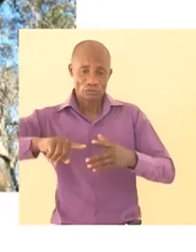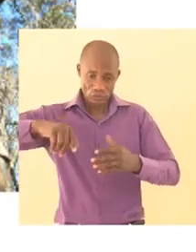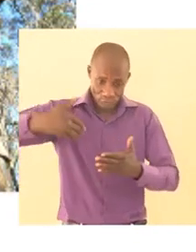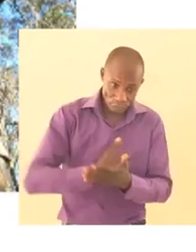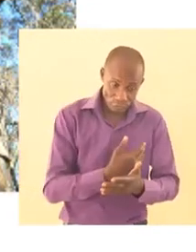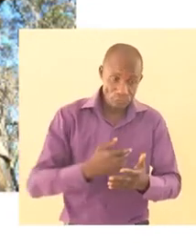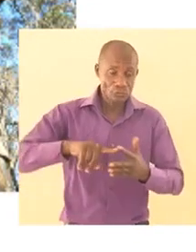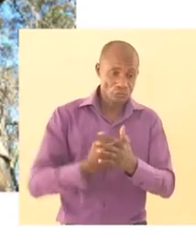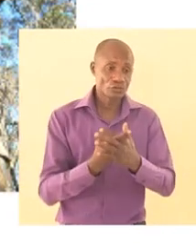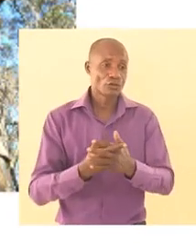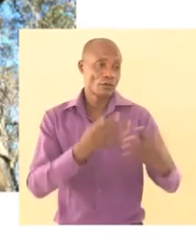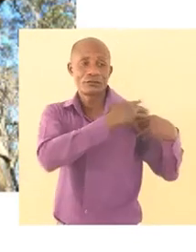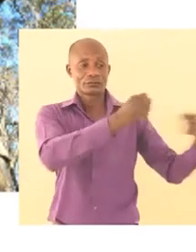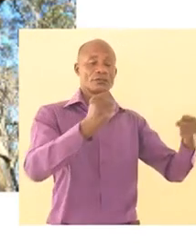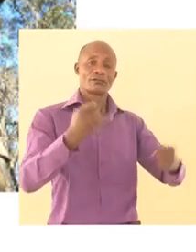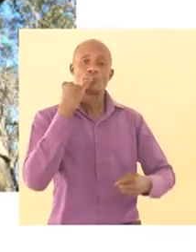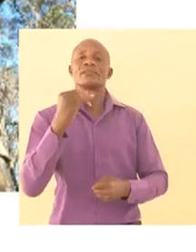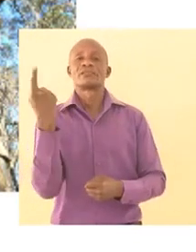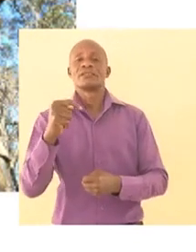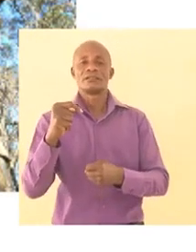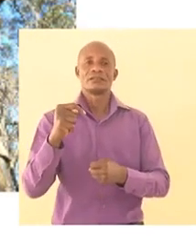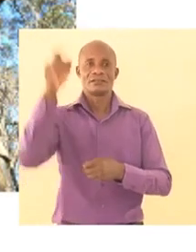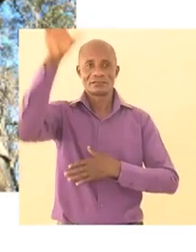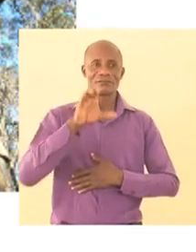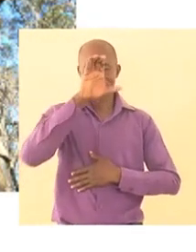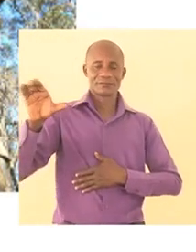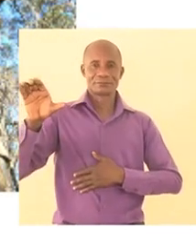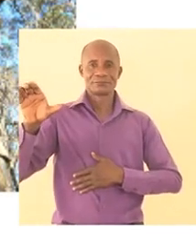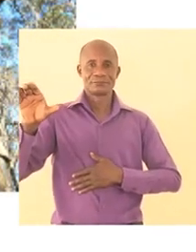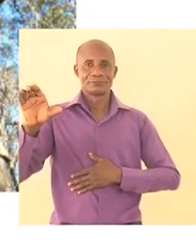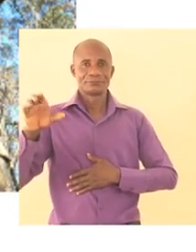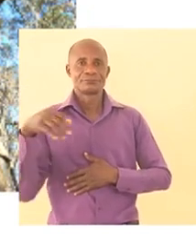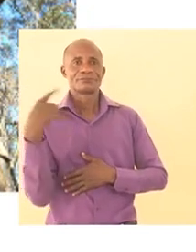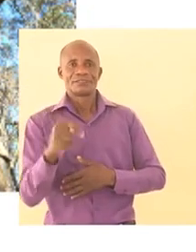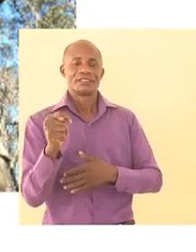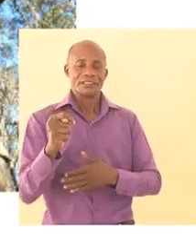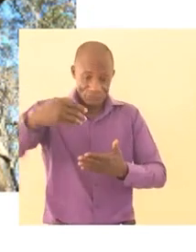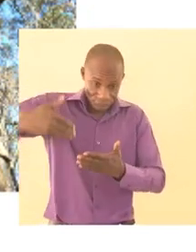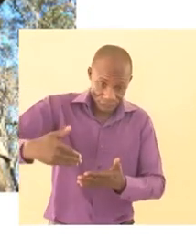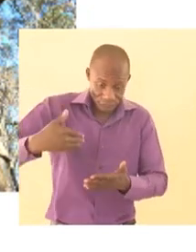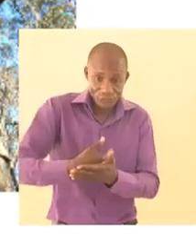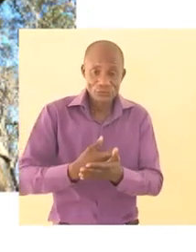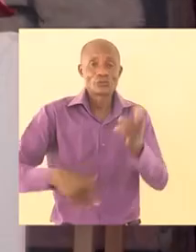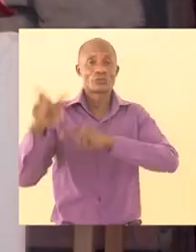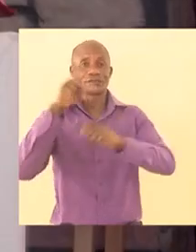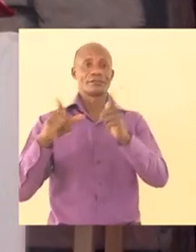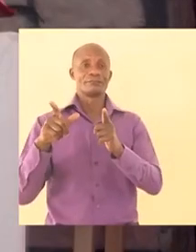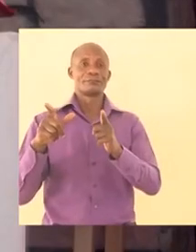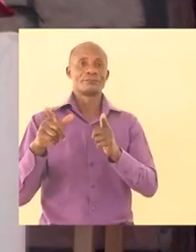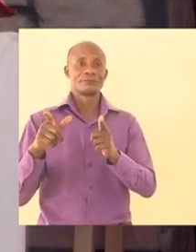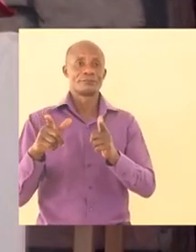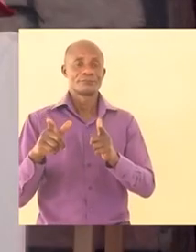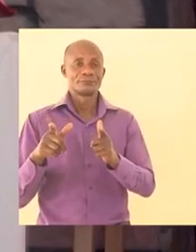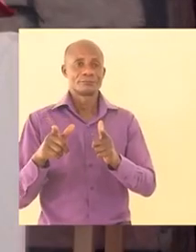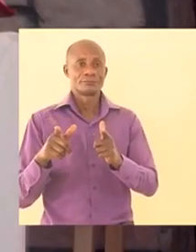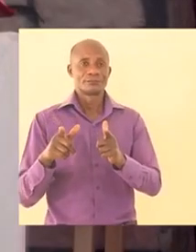strength for us is what? The cross of... So, see, the new sign, which is why we make the sign